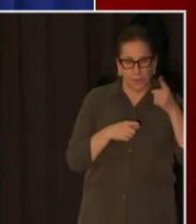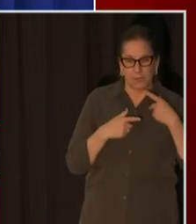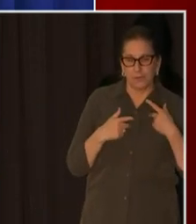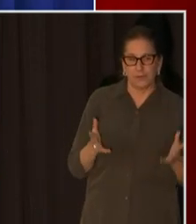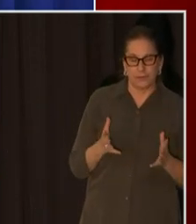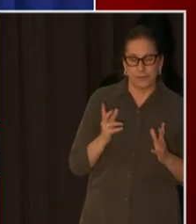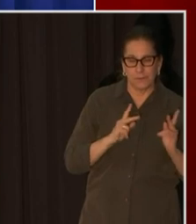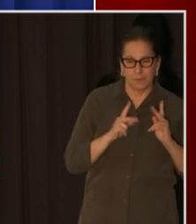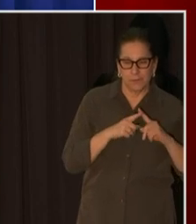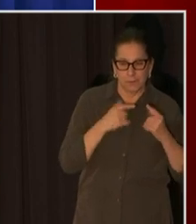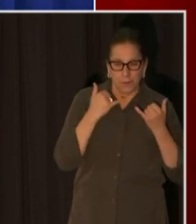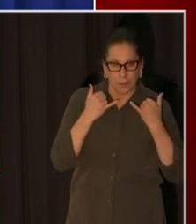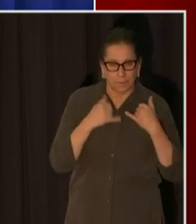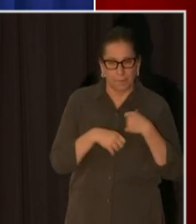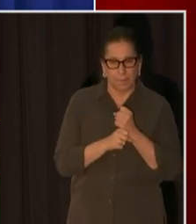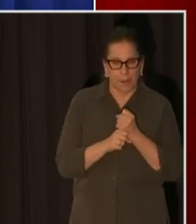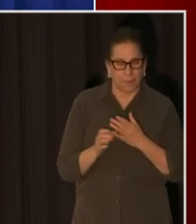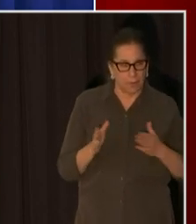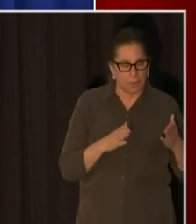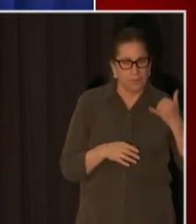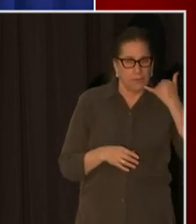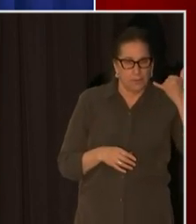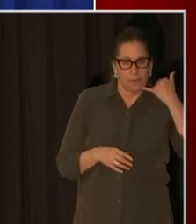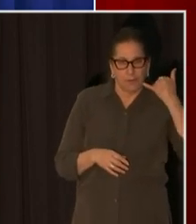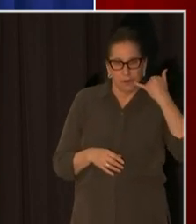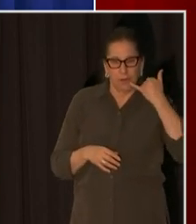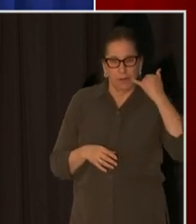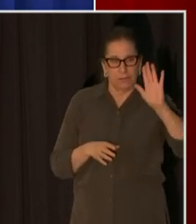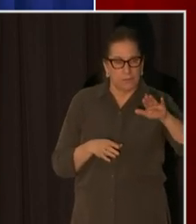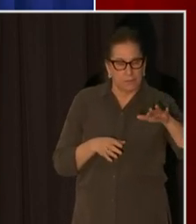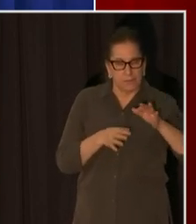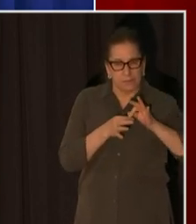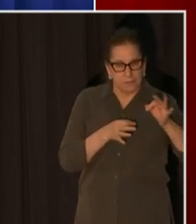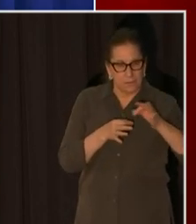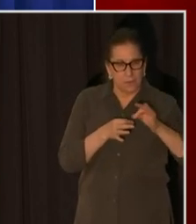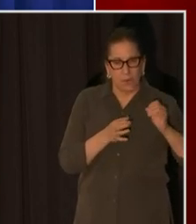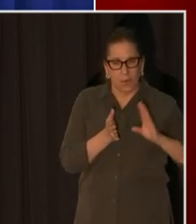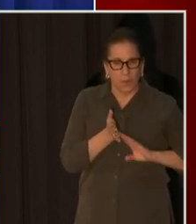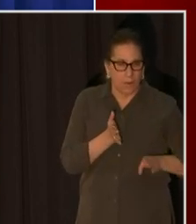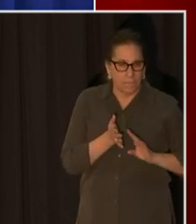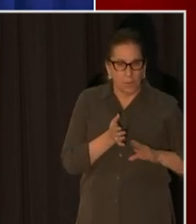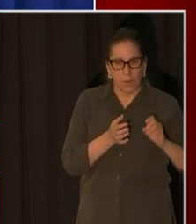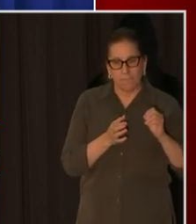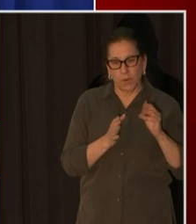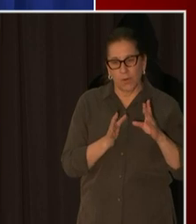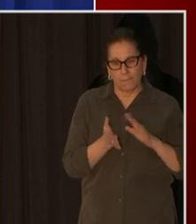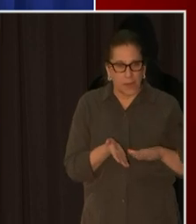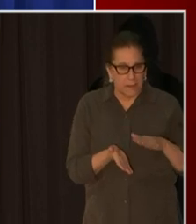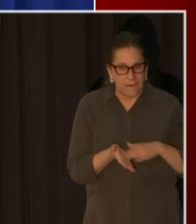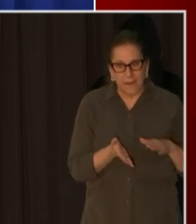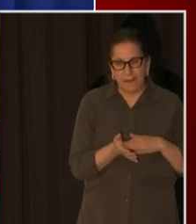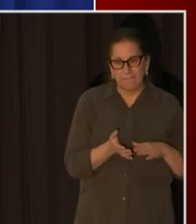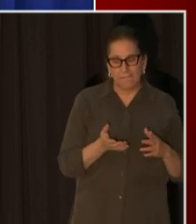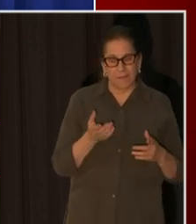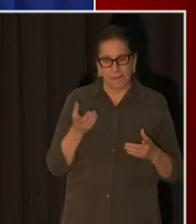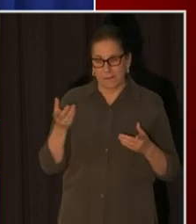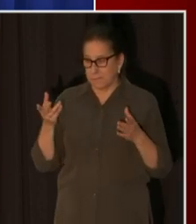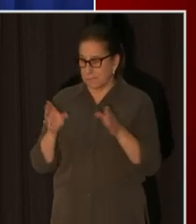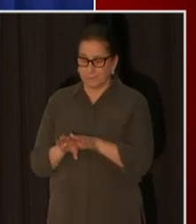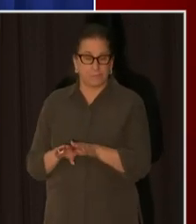targeted by bankrupt, by all lenders, utilities bills,